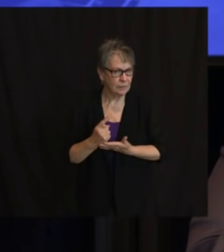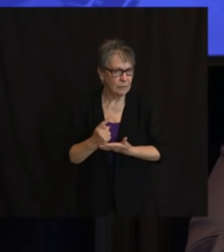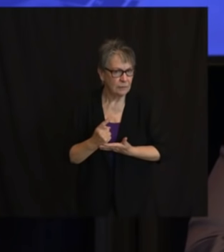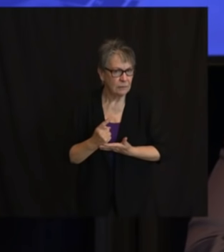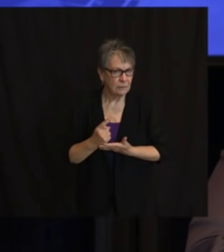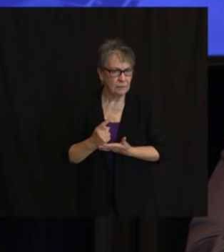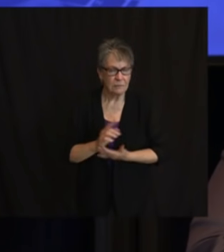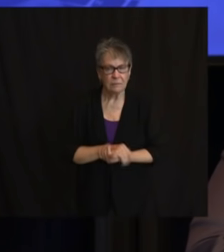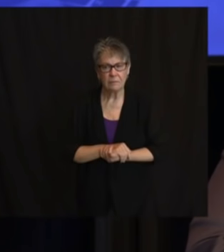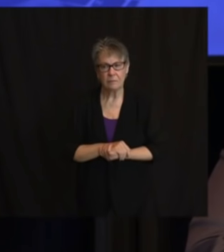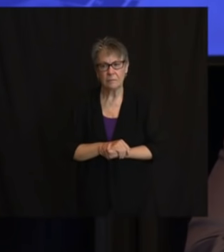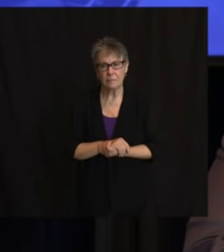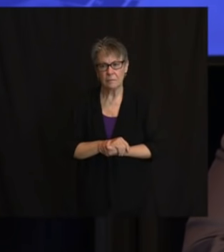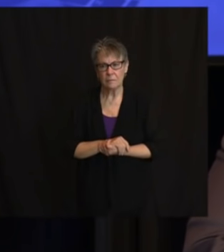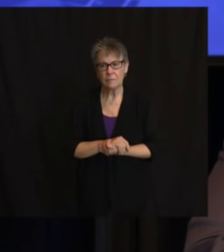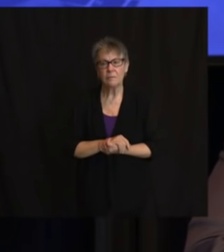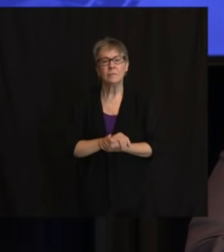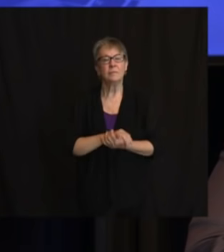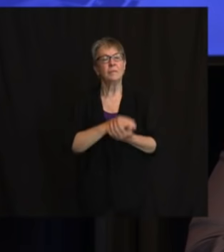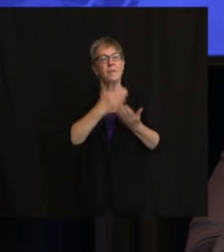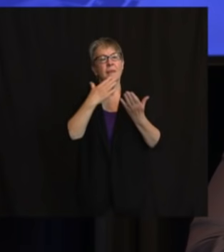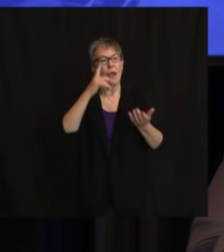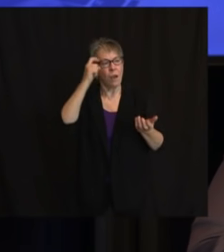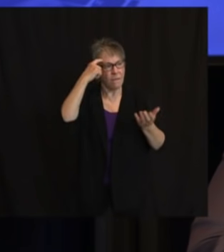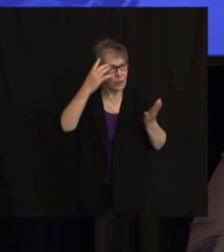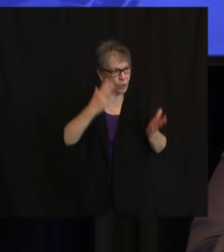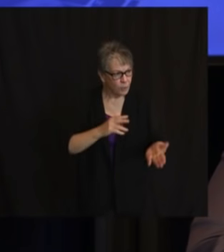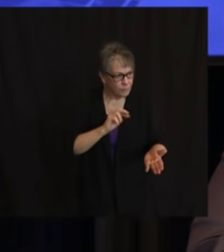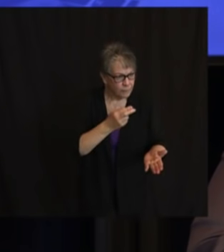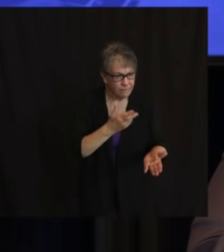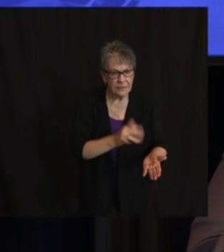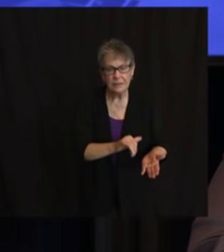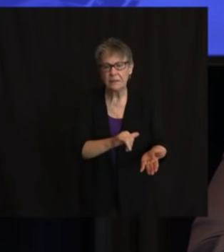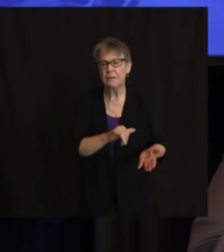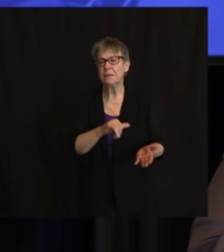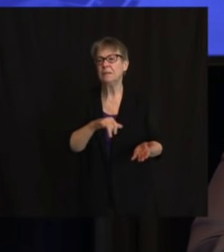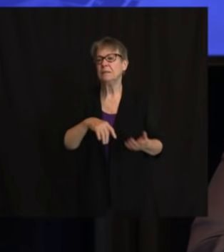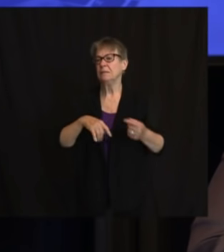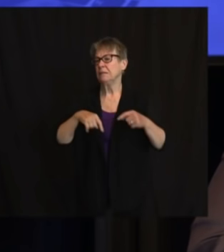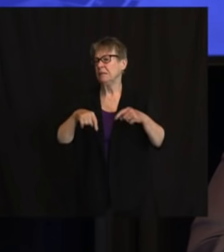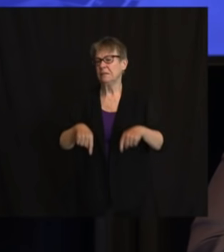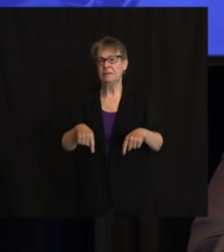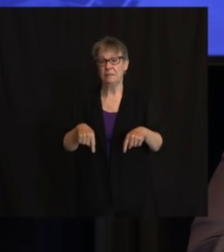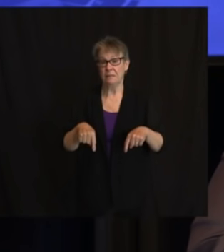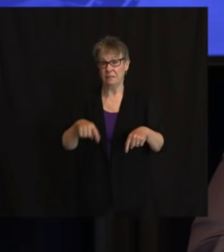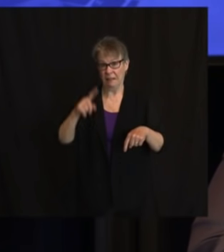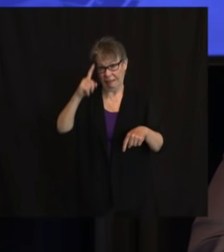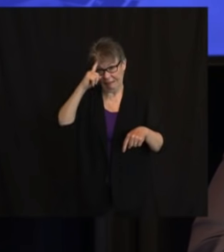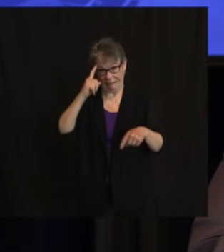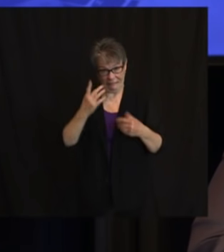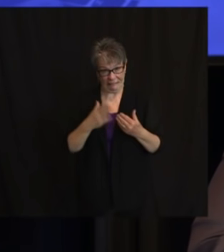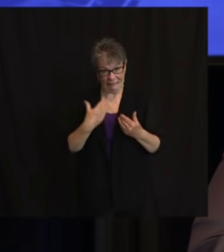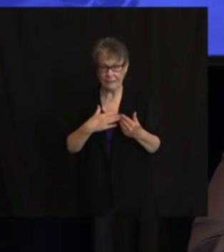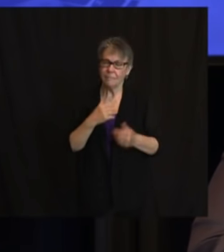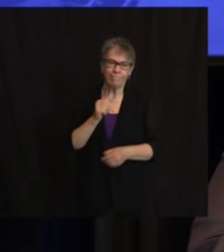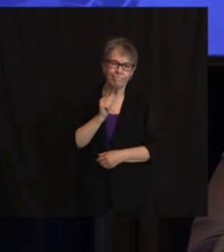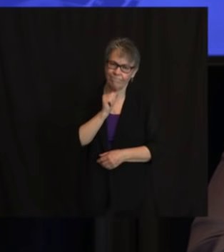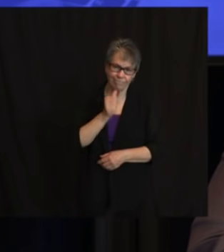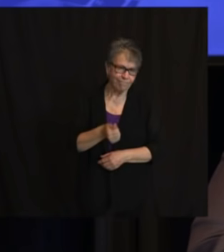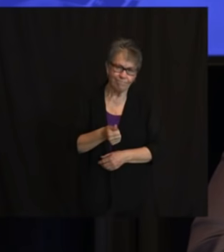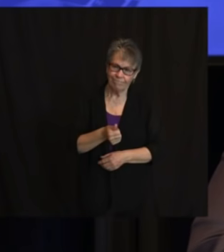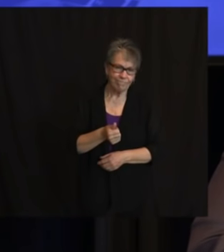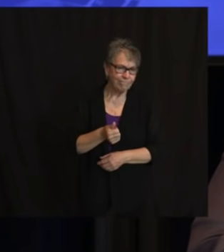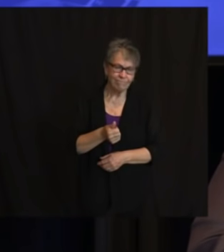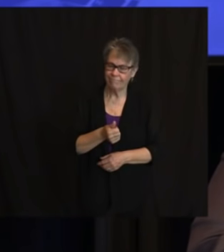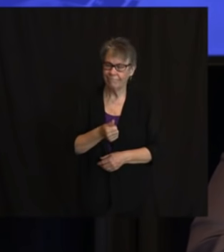Thank you, Governor Murphy and Commissioner Persicelli. To say that this is not an easy decision is an understatement. But as Governor Murphy reminds